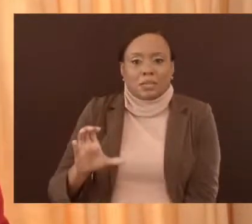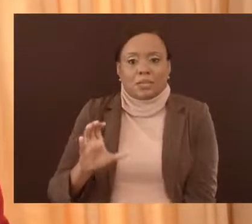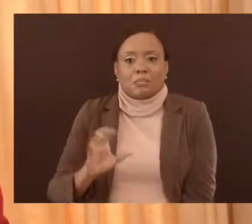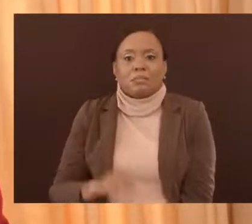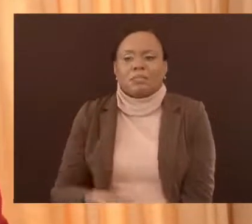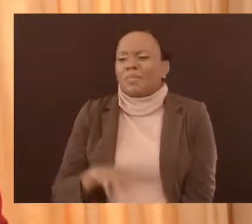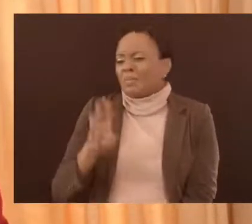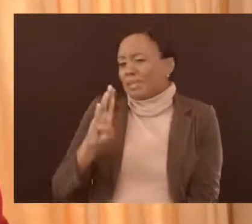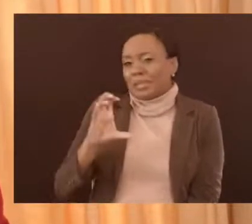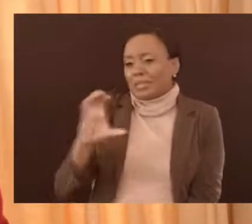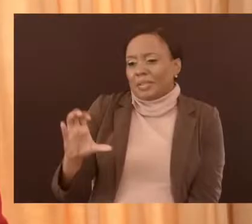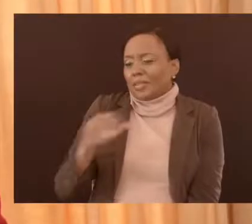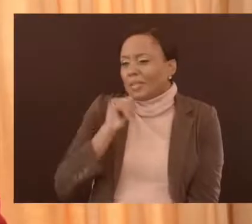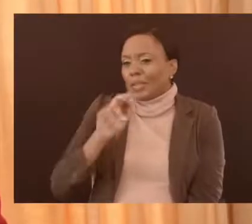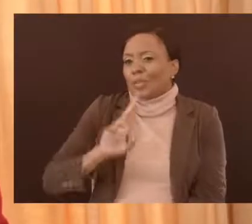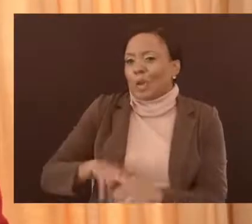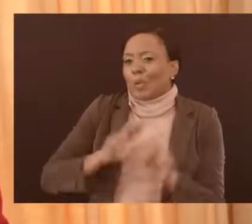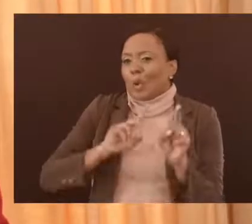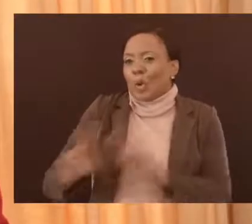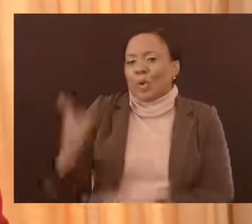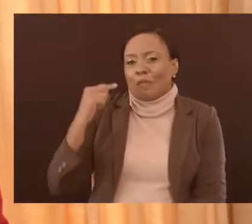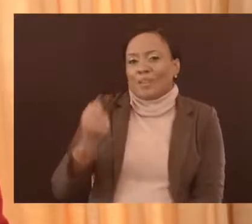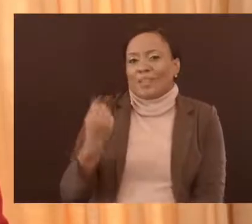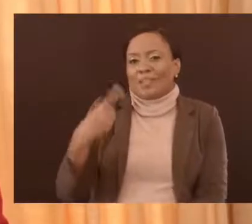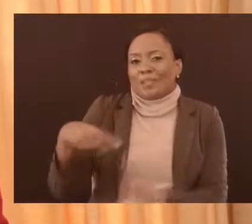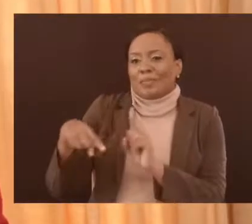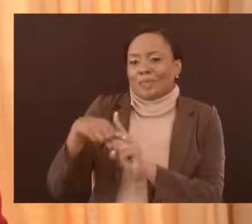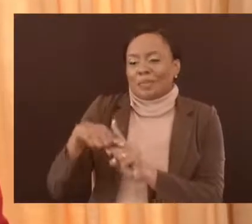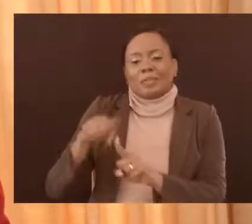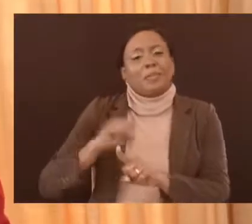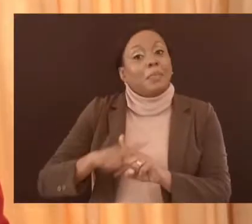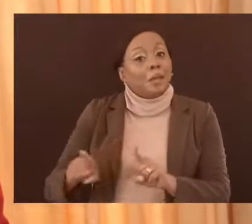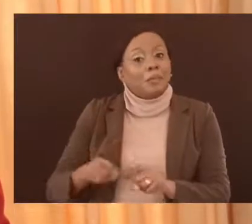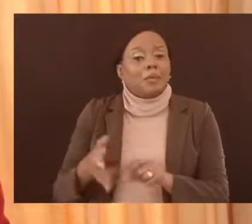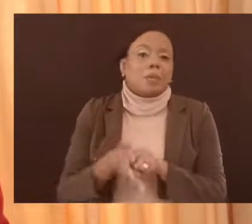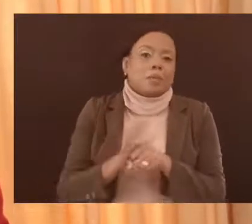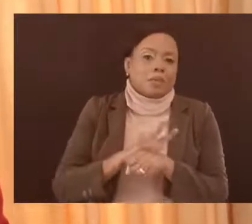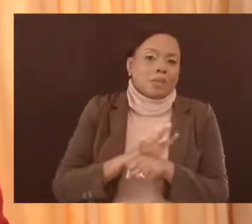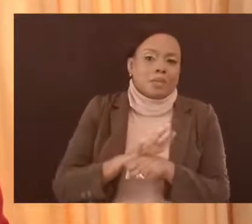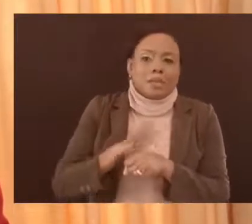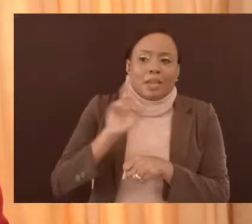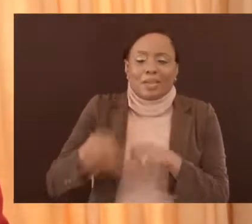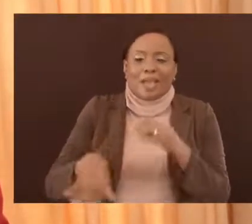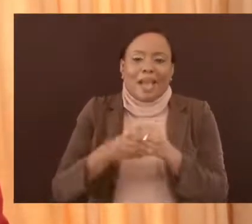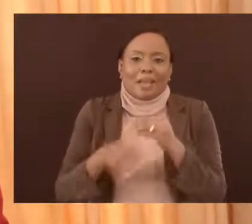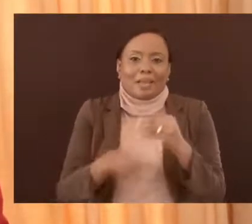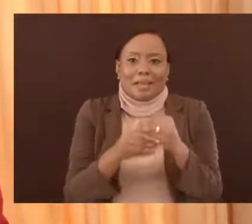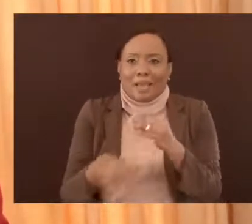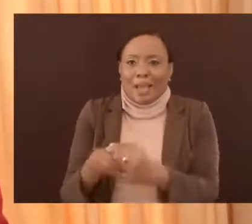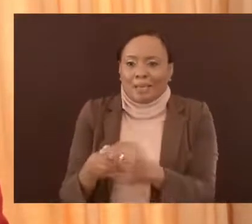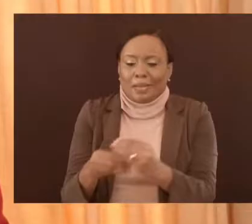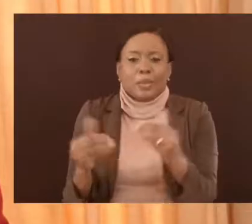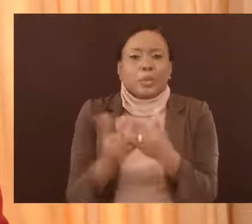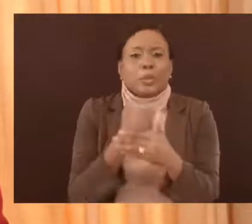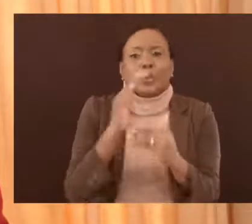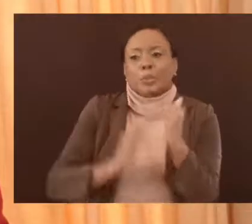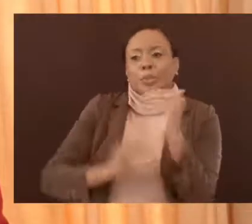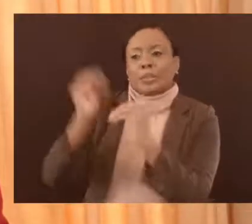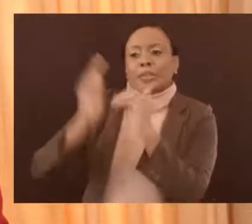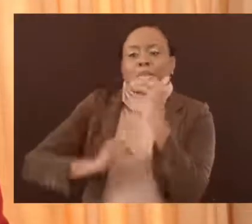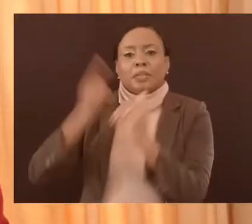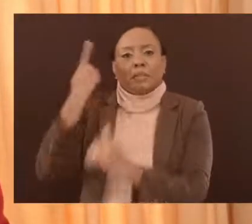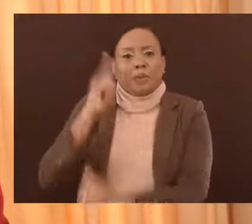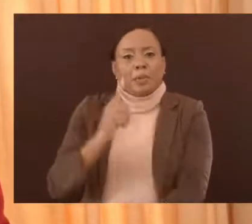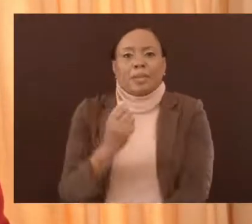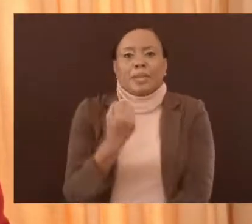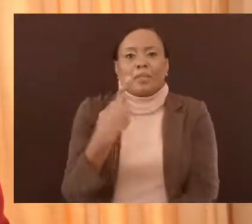a traditional site, but again, because of the COVID pandemic, we've had to increase the number of locations where the test could be